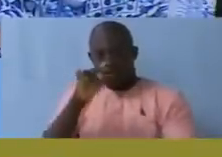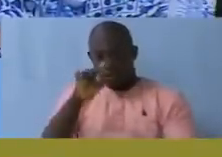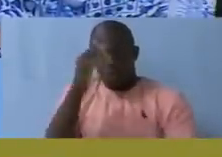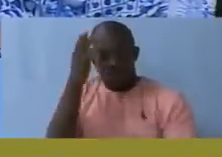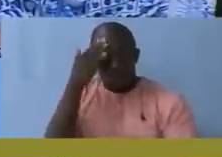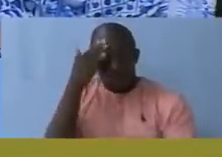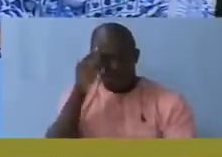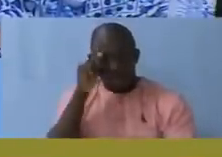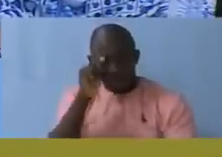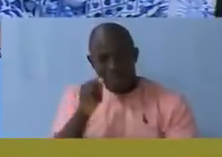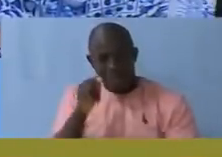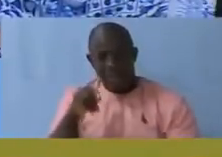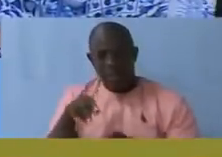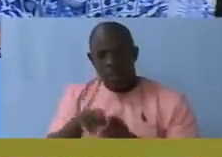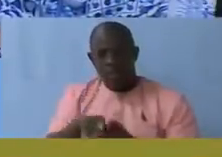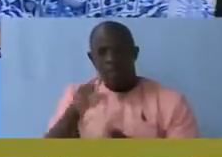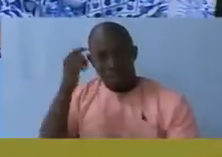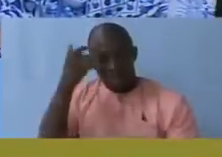it's suicidal.